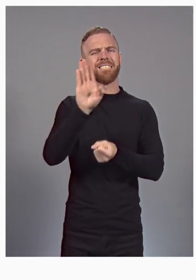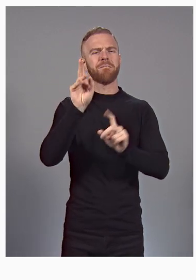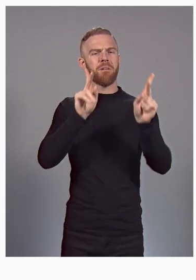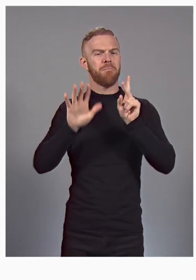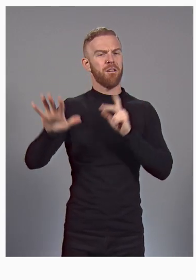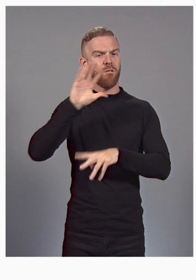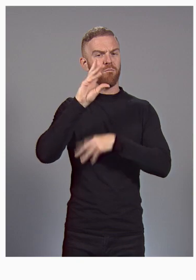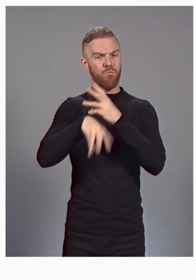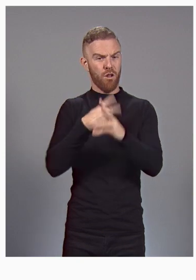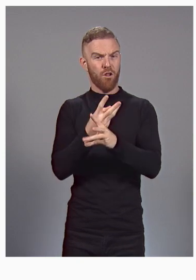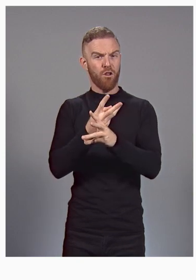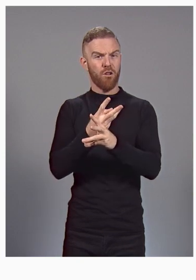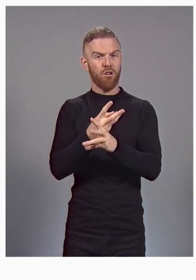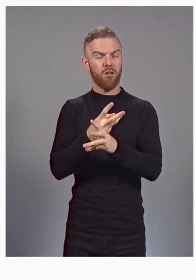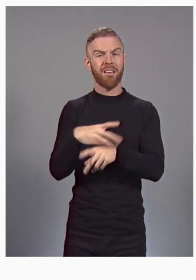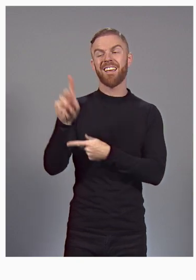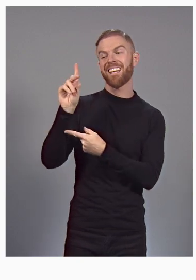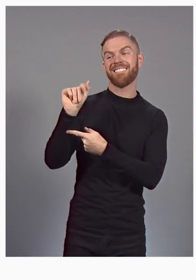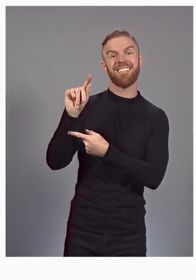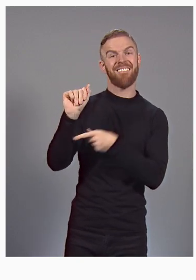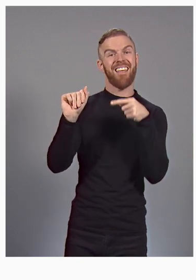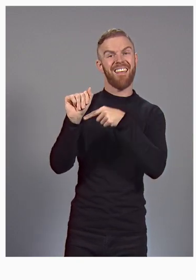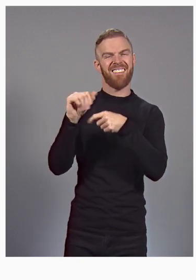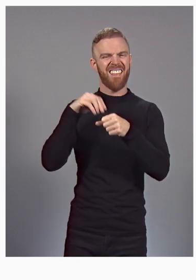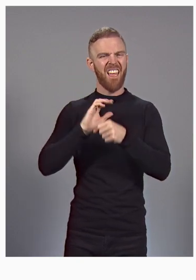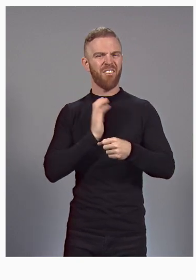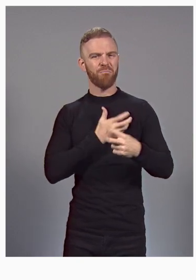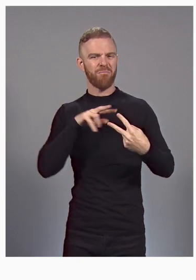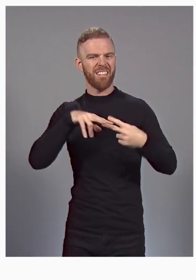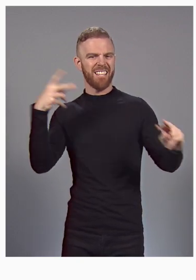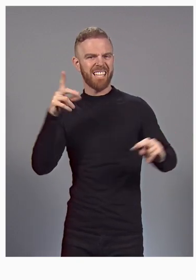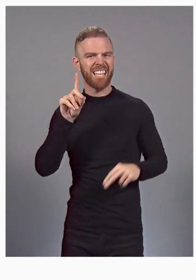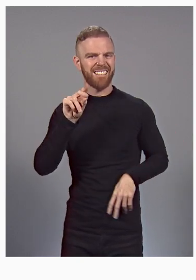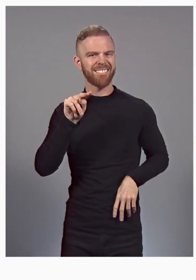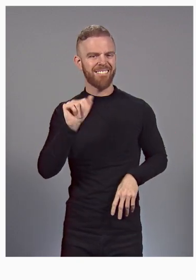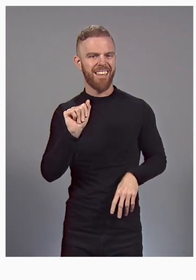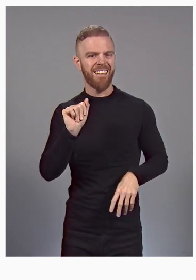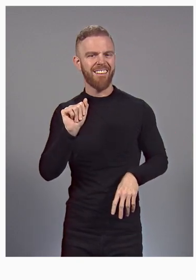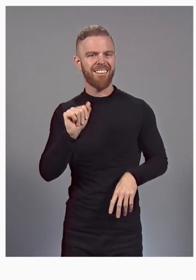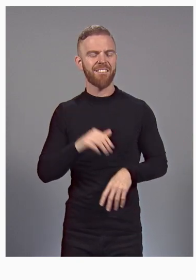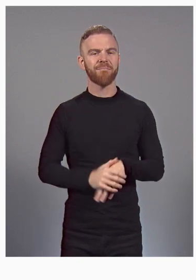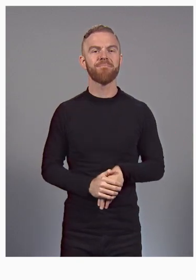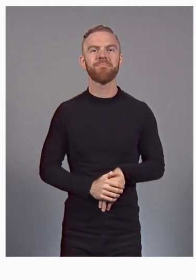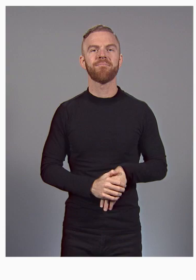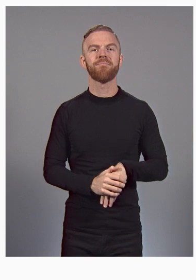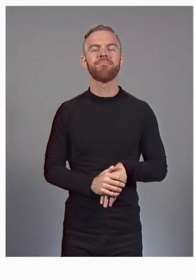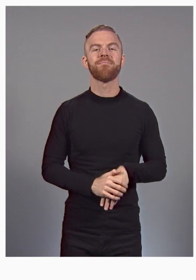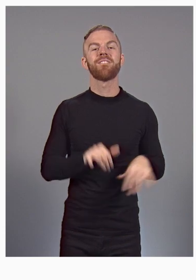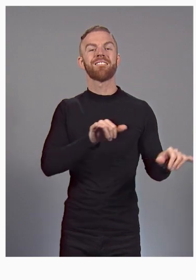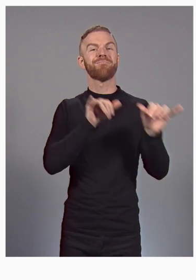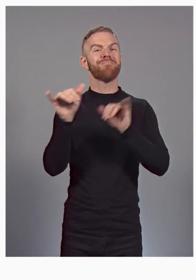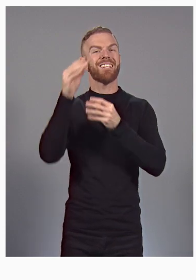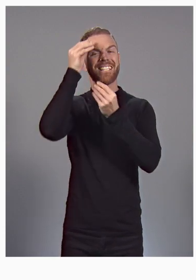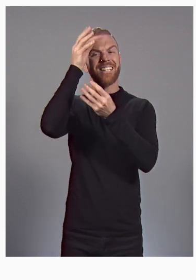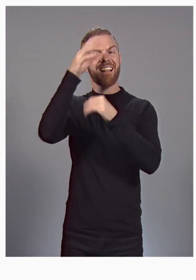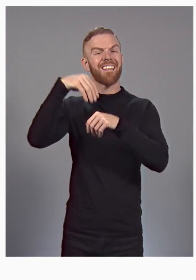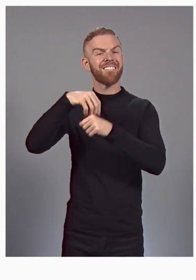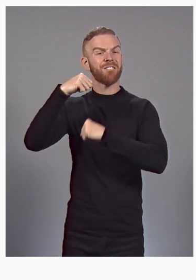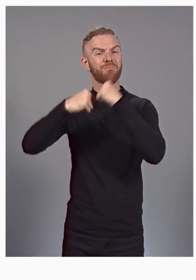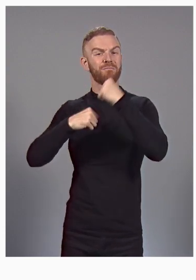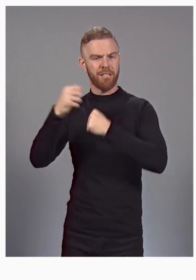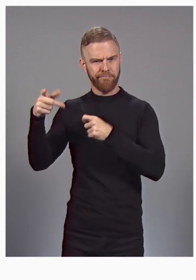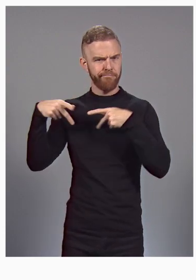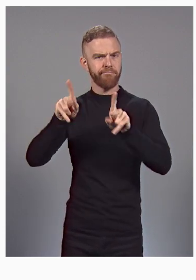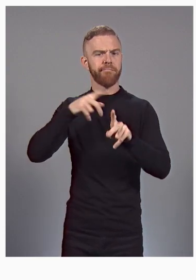world. Data is in our DNA. The same data infrastructure that's allowed us to